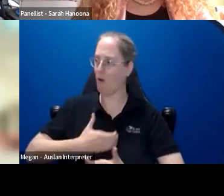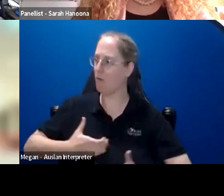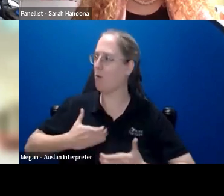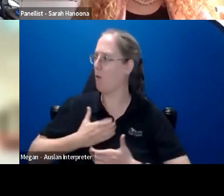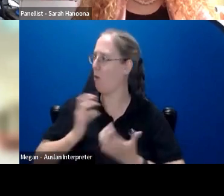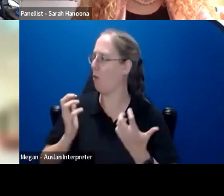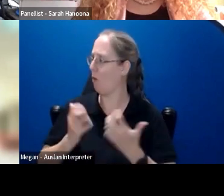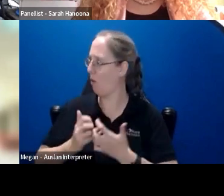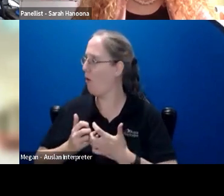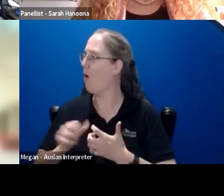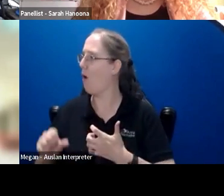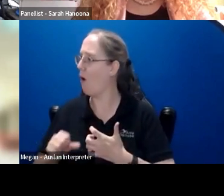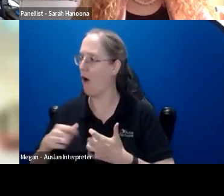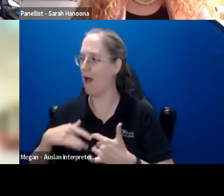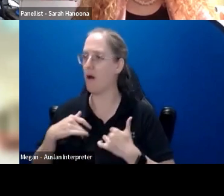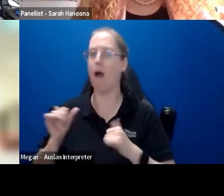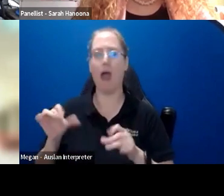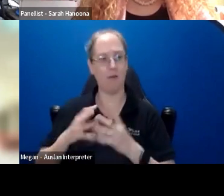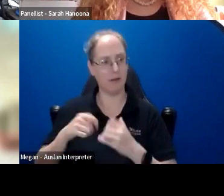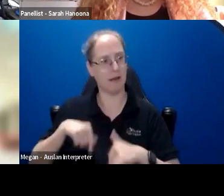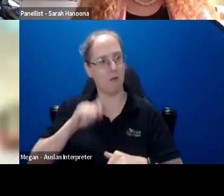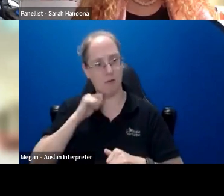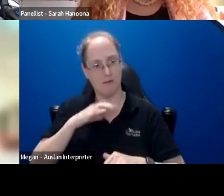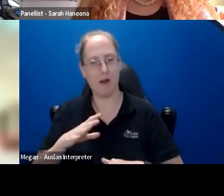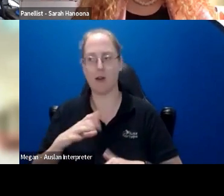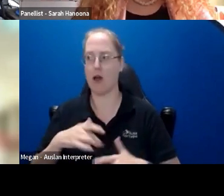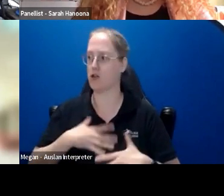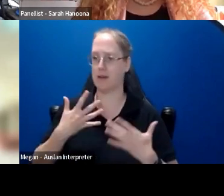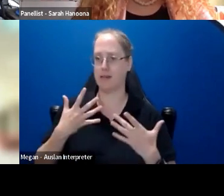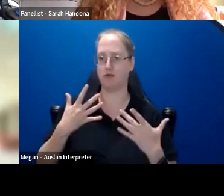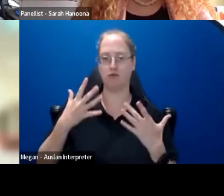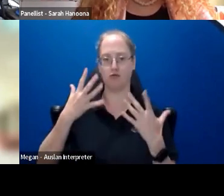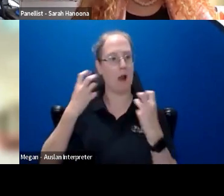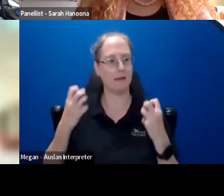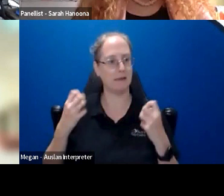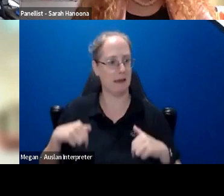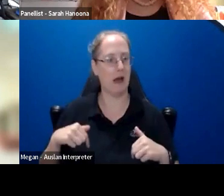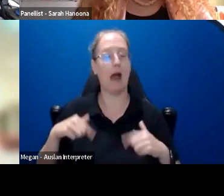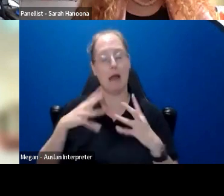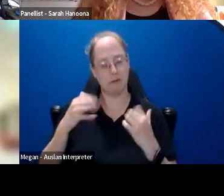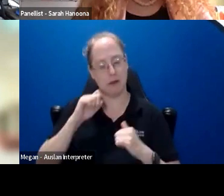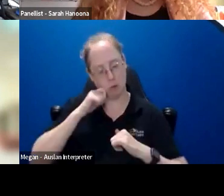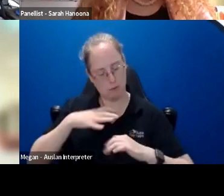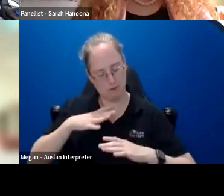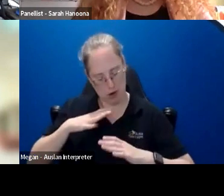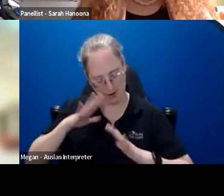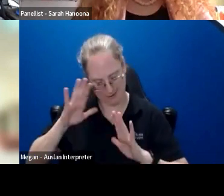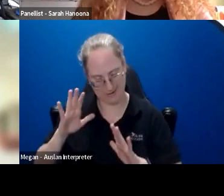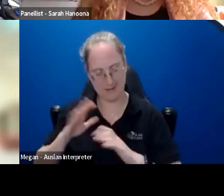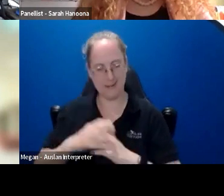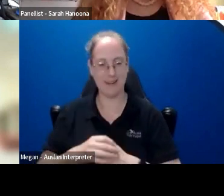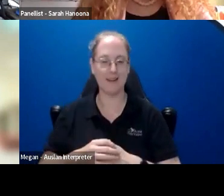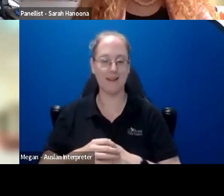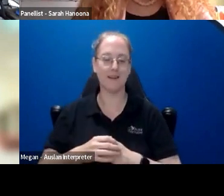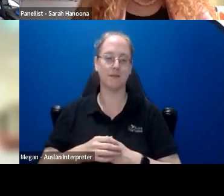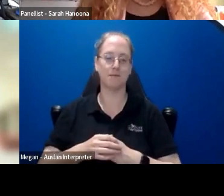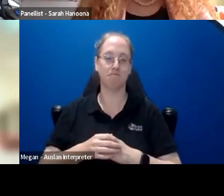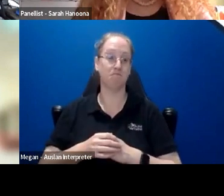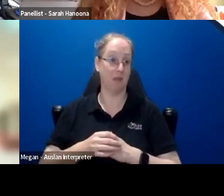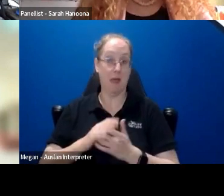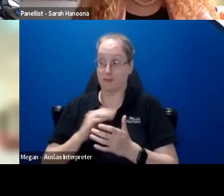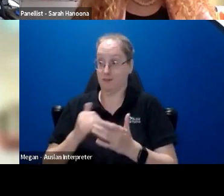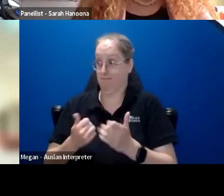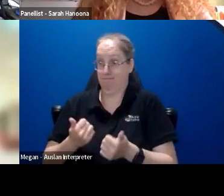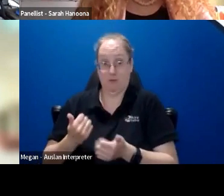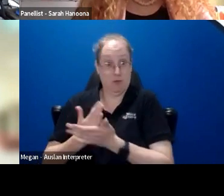okay, everything's going to be okay. There's no need to stress, and everything's going to be fine. And that's exactly how it all turned out. And